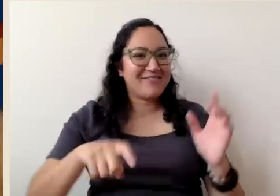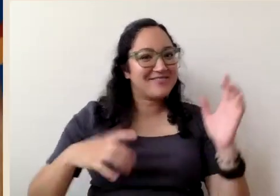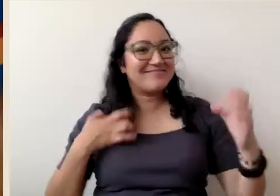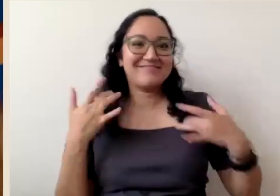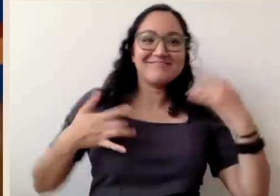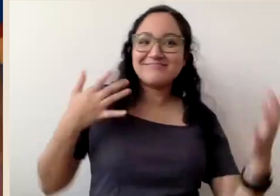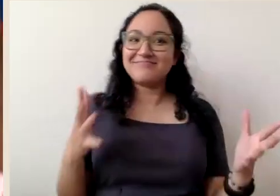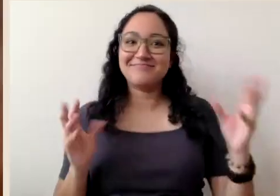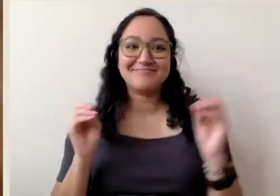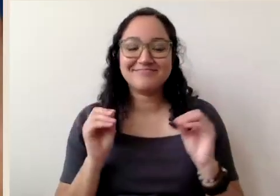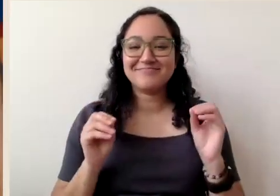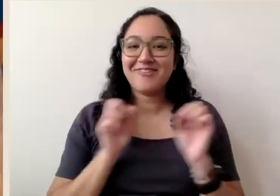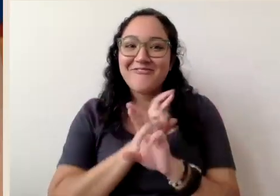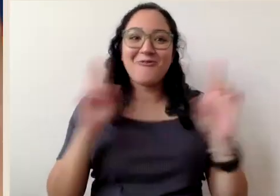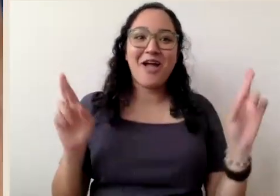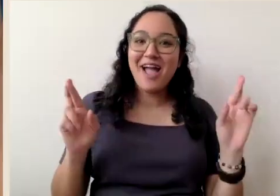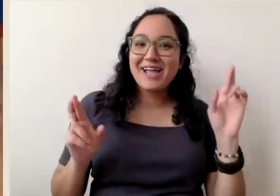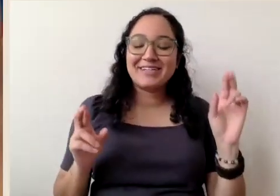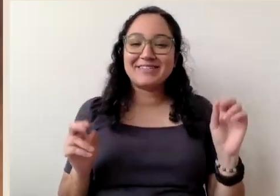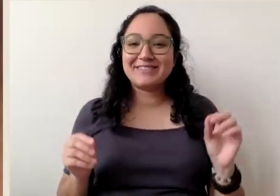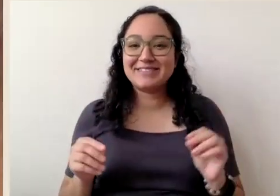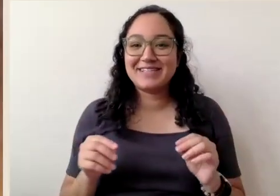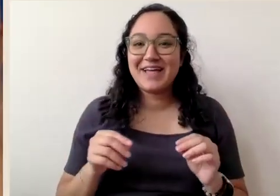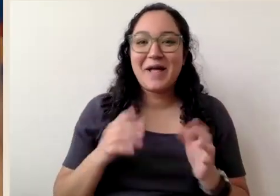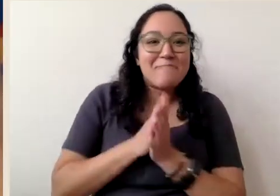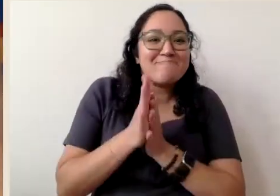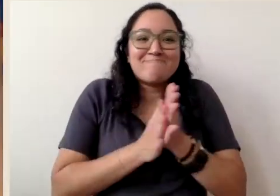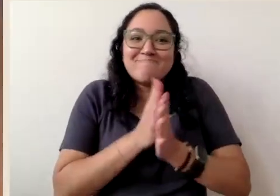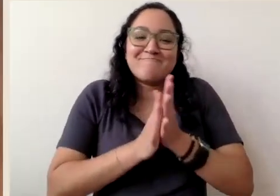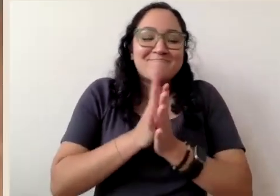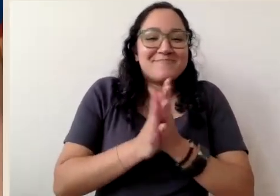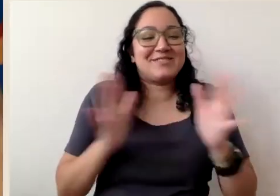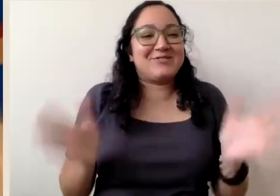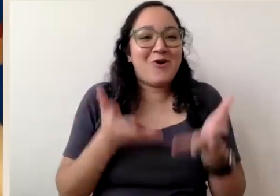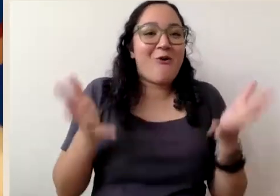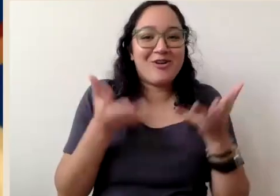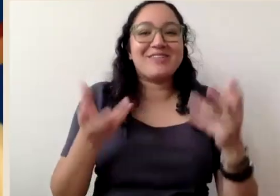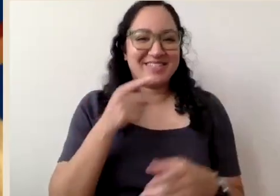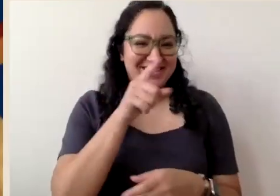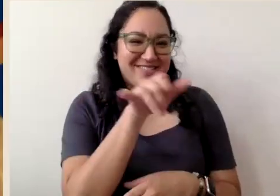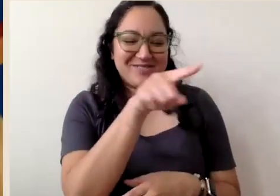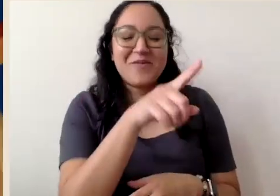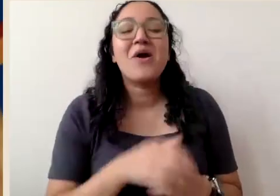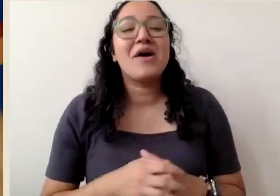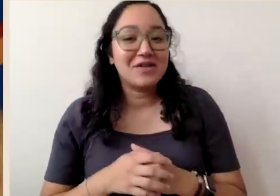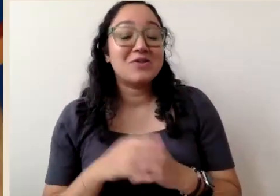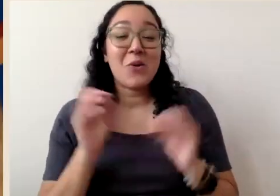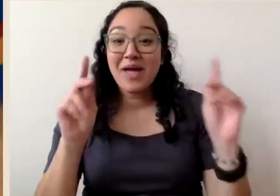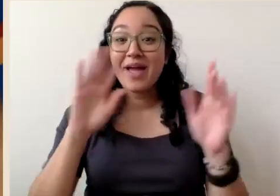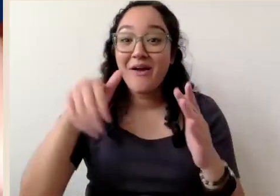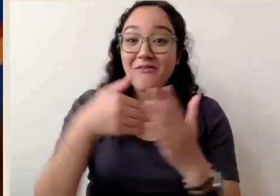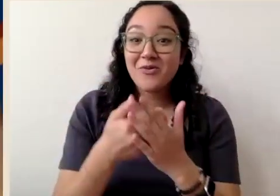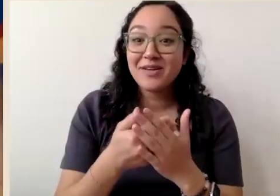and live and really having the passion that you have. Okay, everyone,